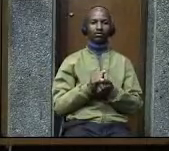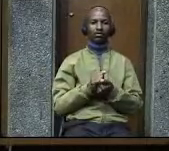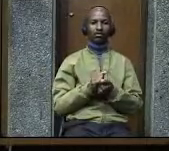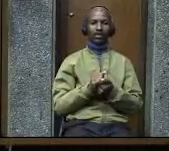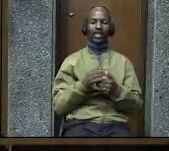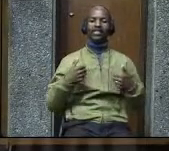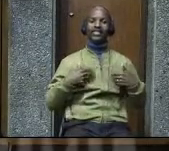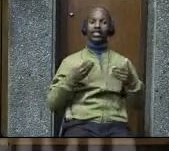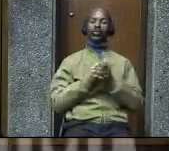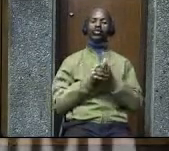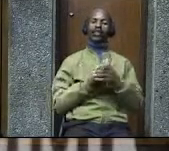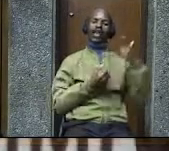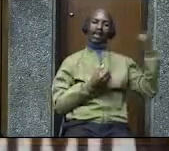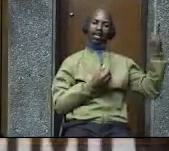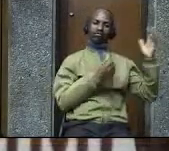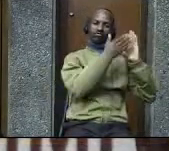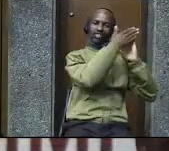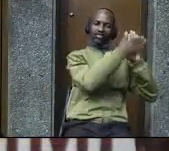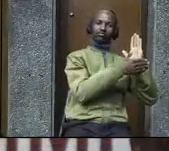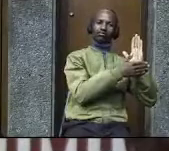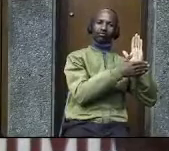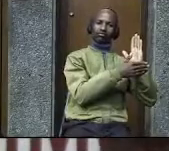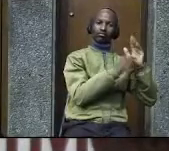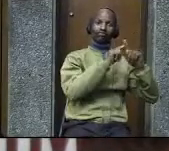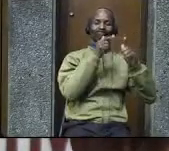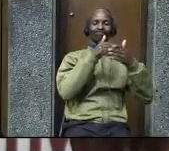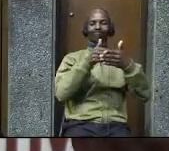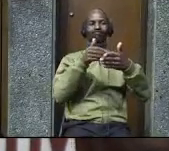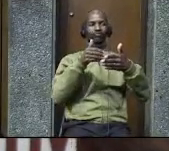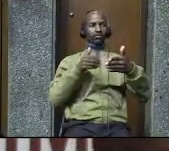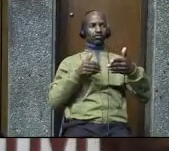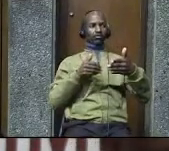I'll start with my left, but before